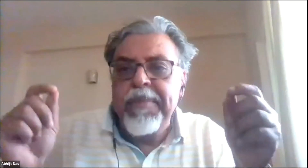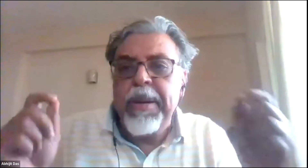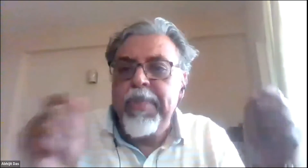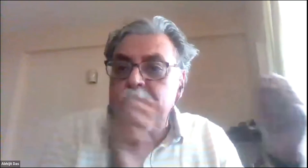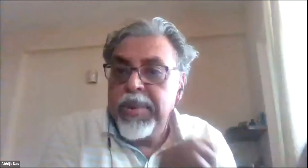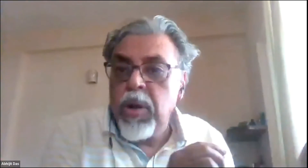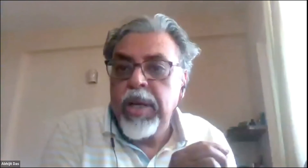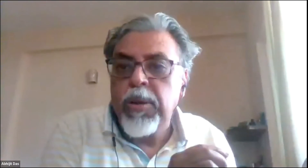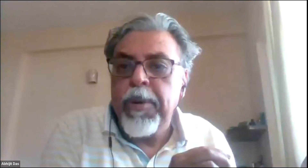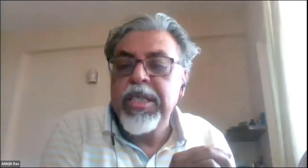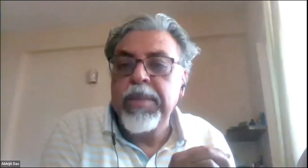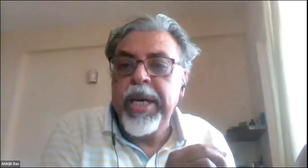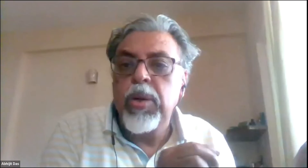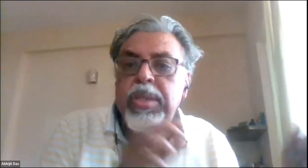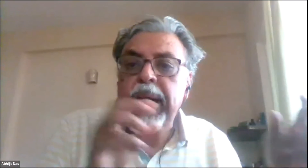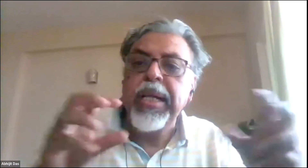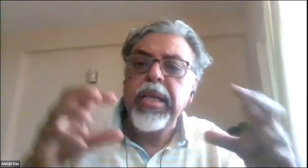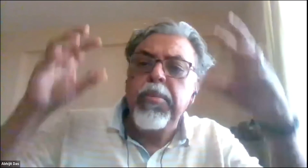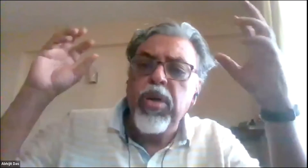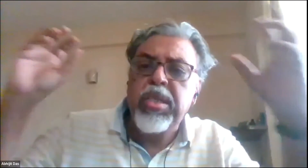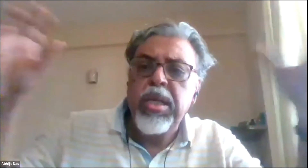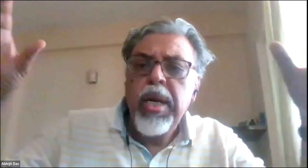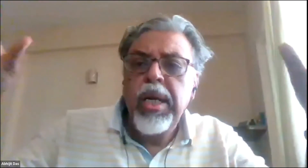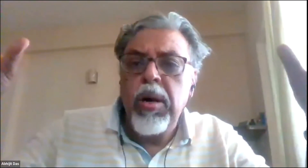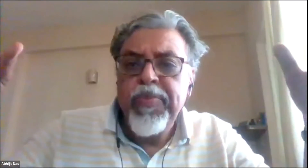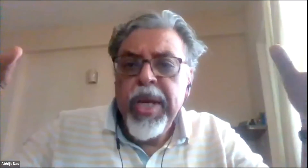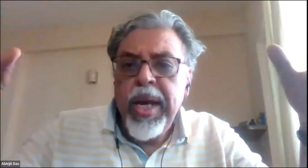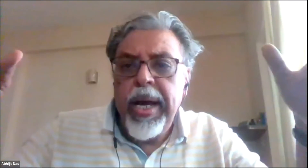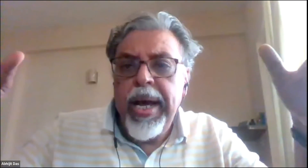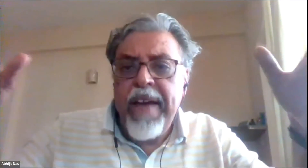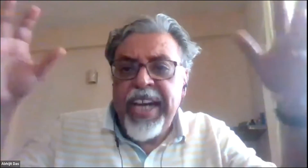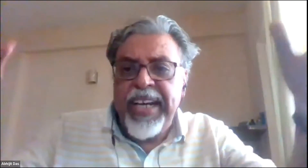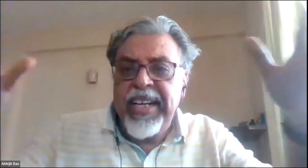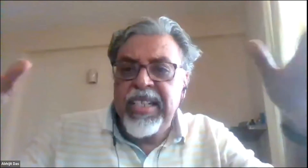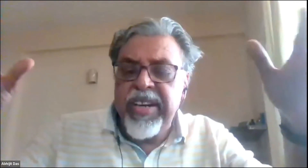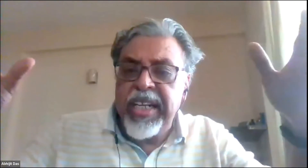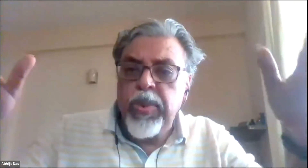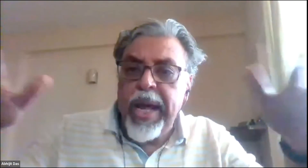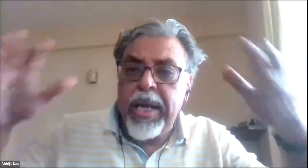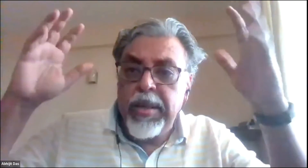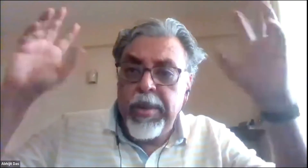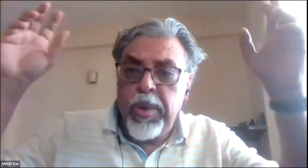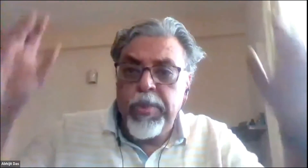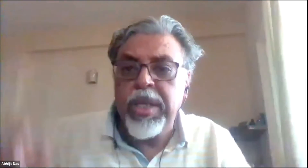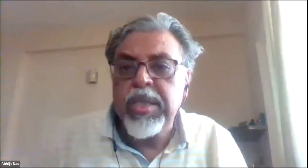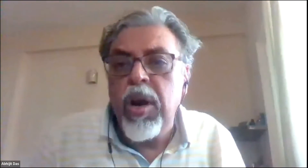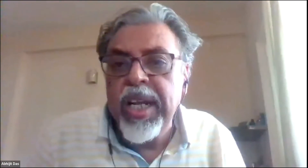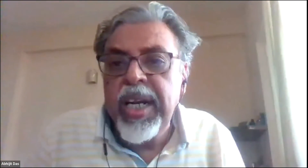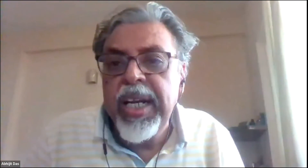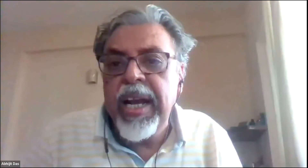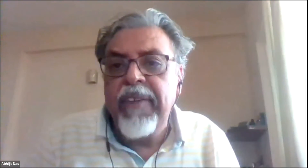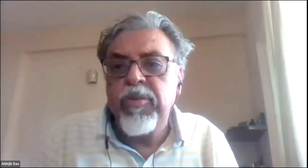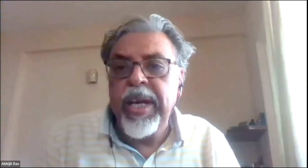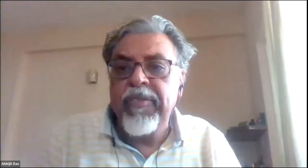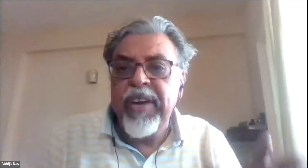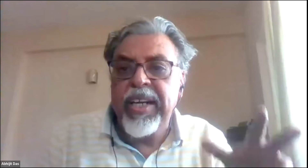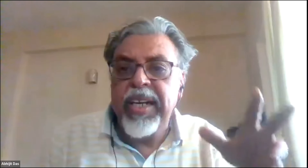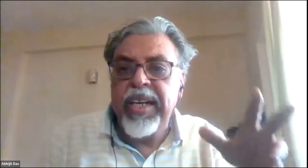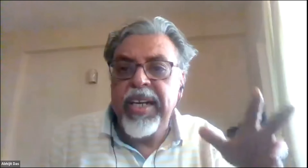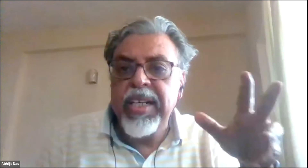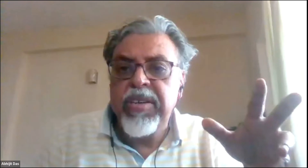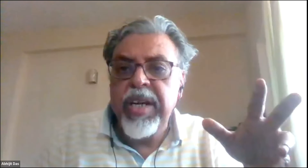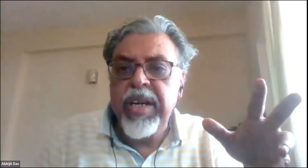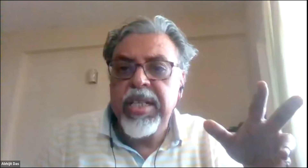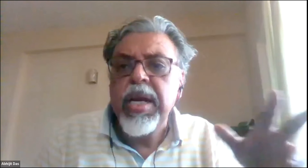not happen. I remember talking to a policymaker who said in the most affected districts where what is called in India left-wing